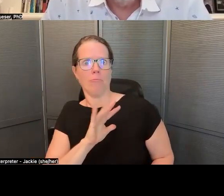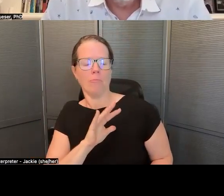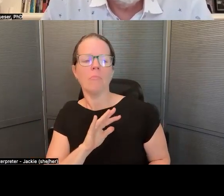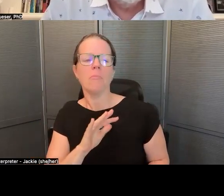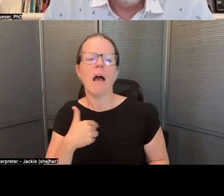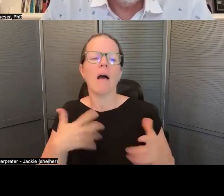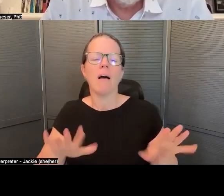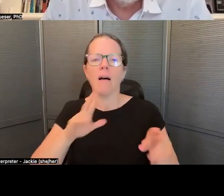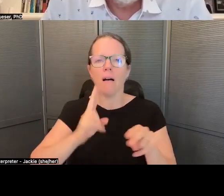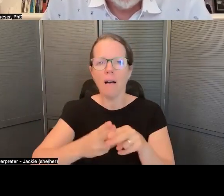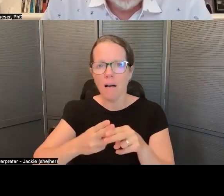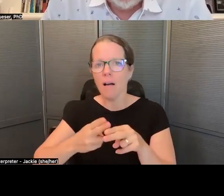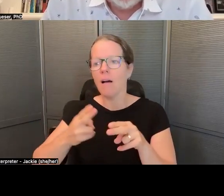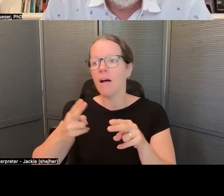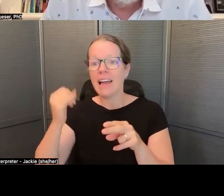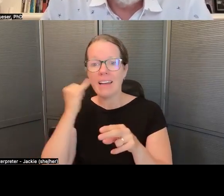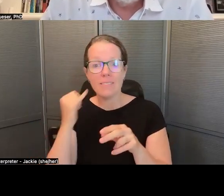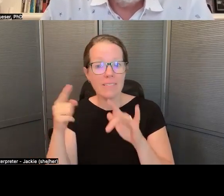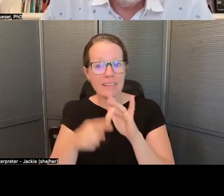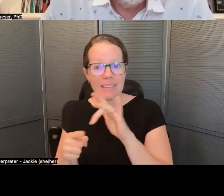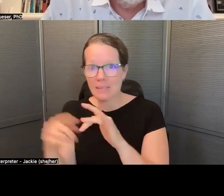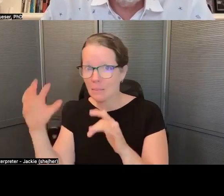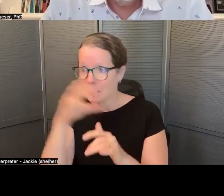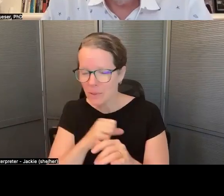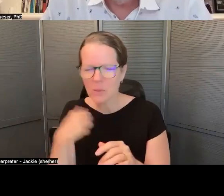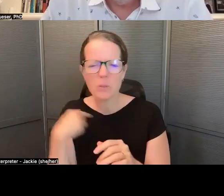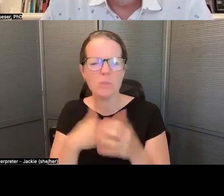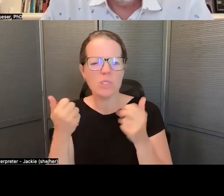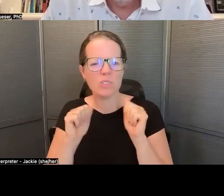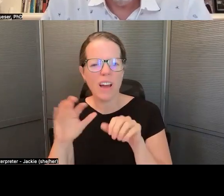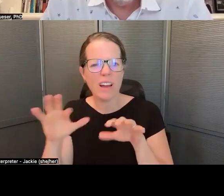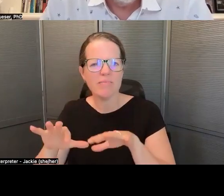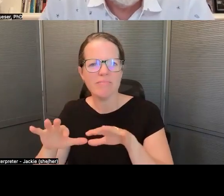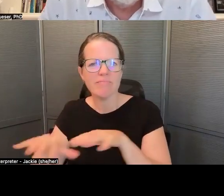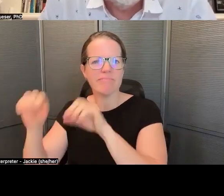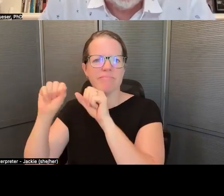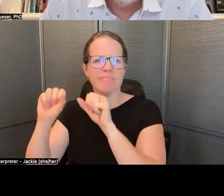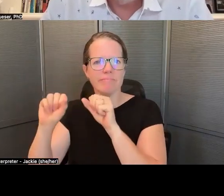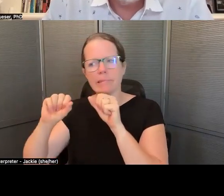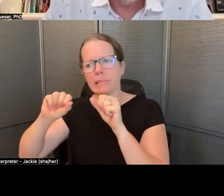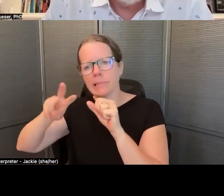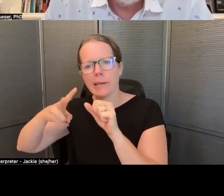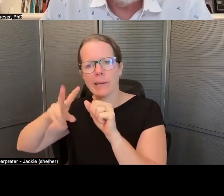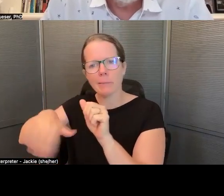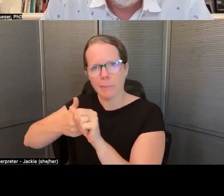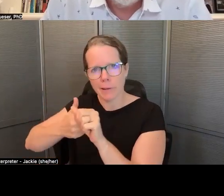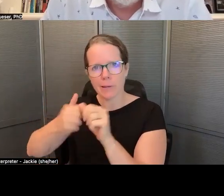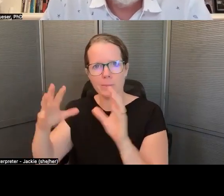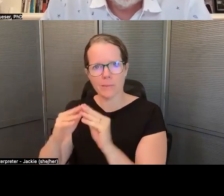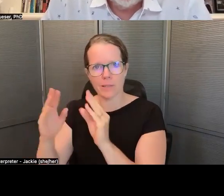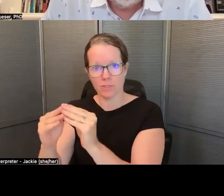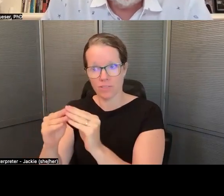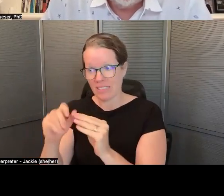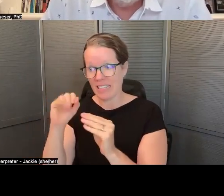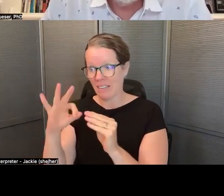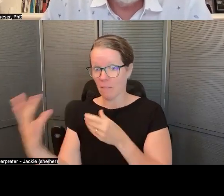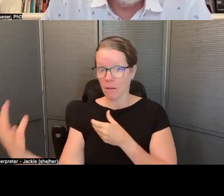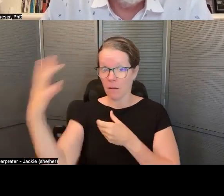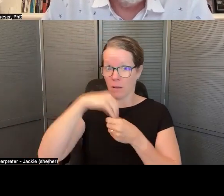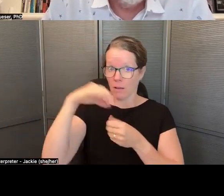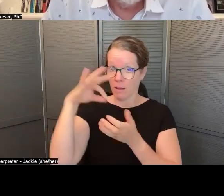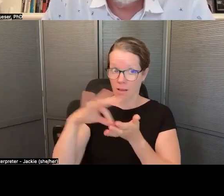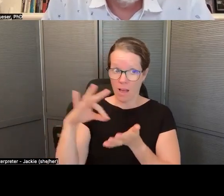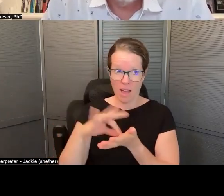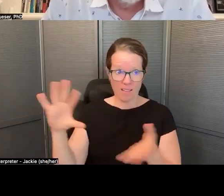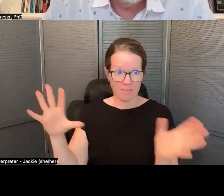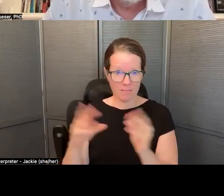for people who missed a session. And if you include those, you're up to almost a 95% rate of attendance at the groups,